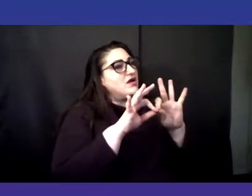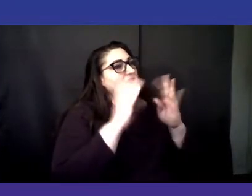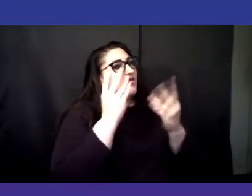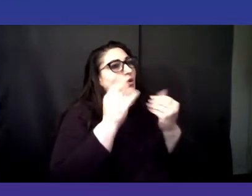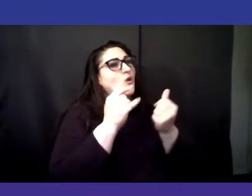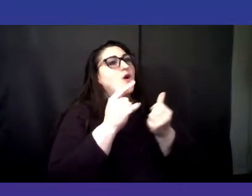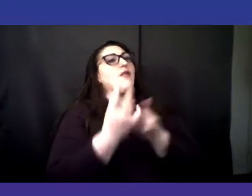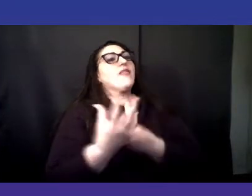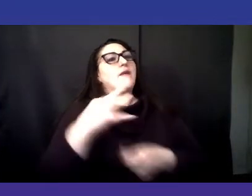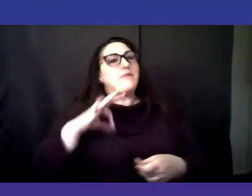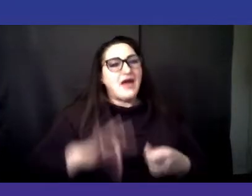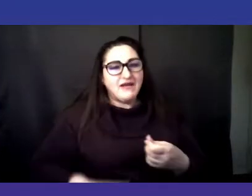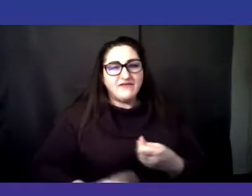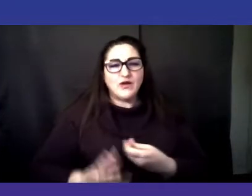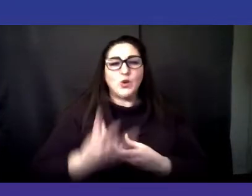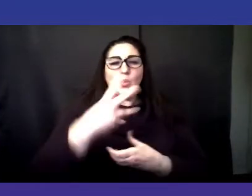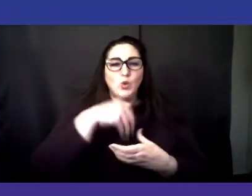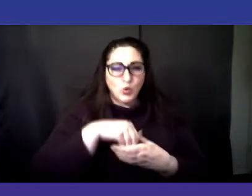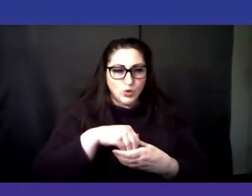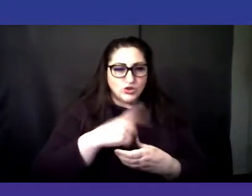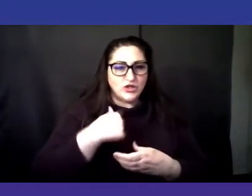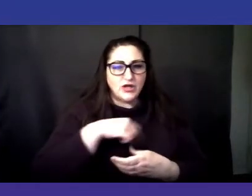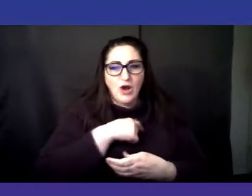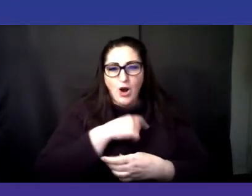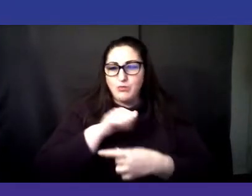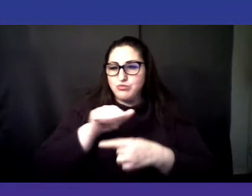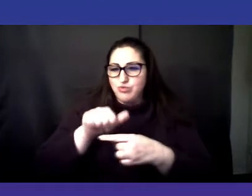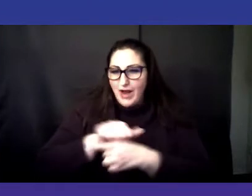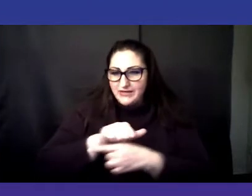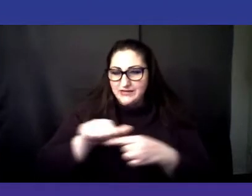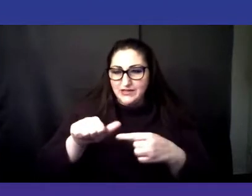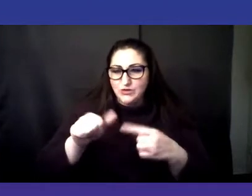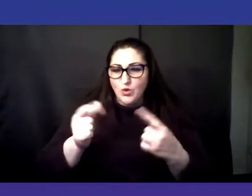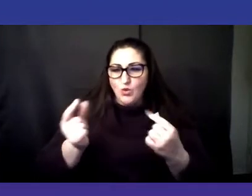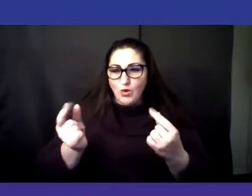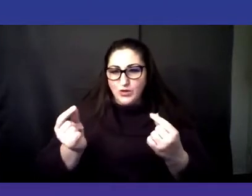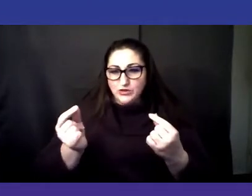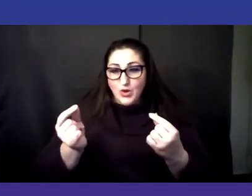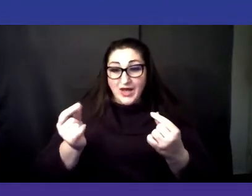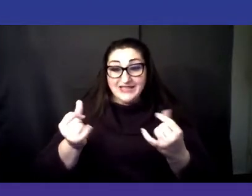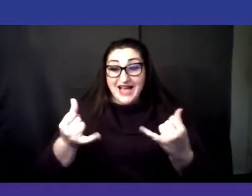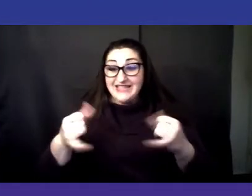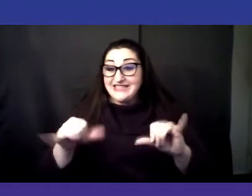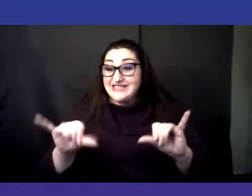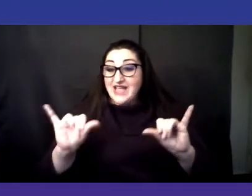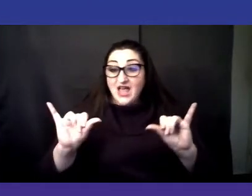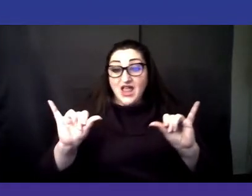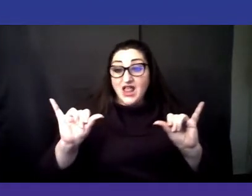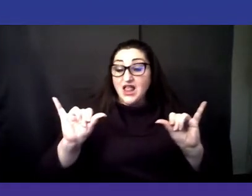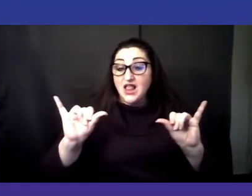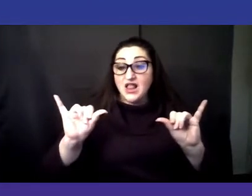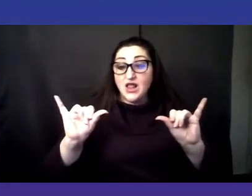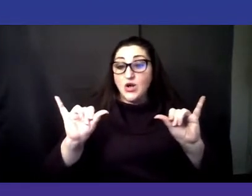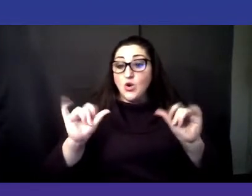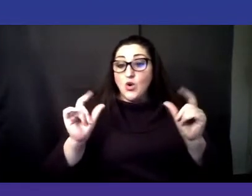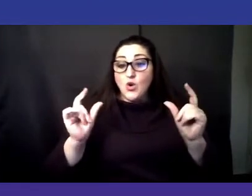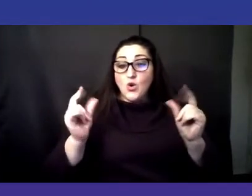our practices, our own very practices, I think we are still on time to just go into